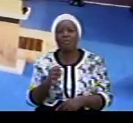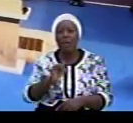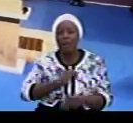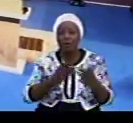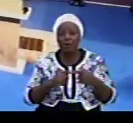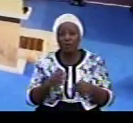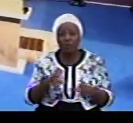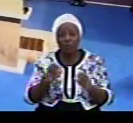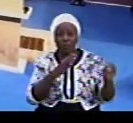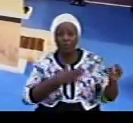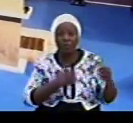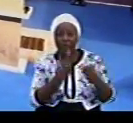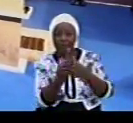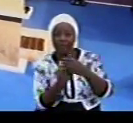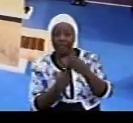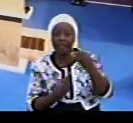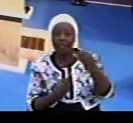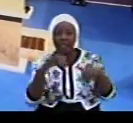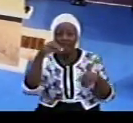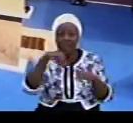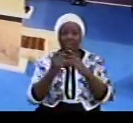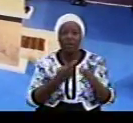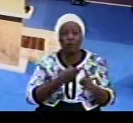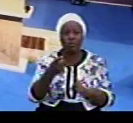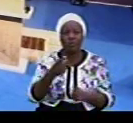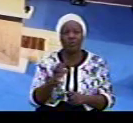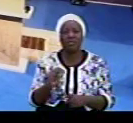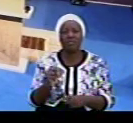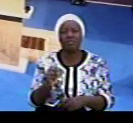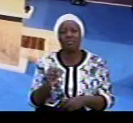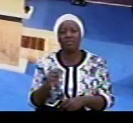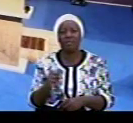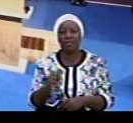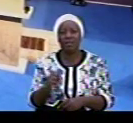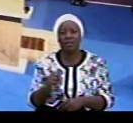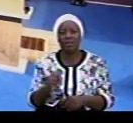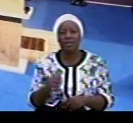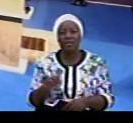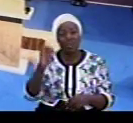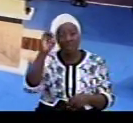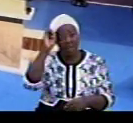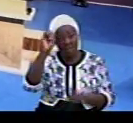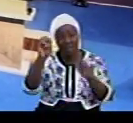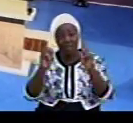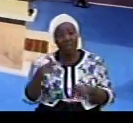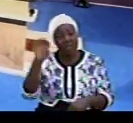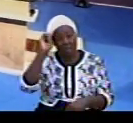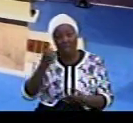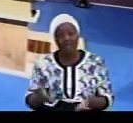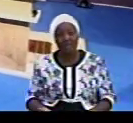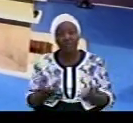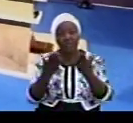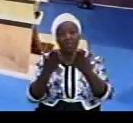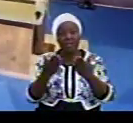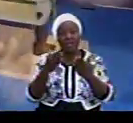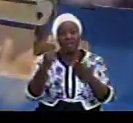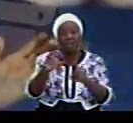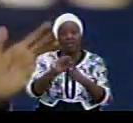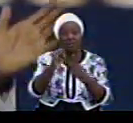my finger in the wounds. He exalted the